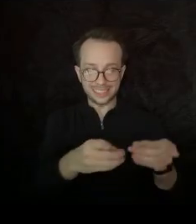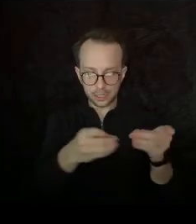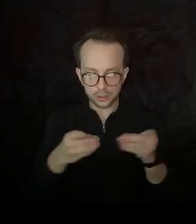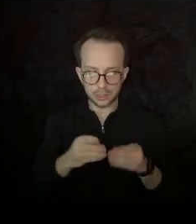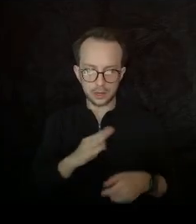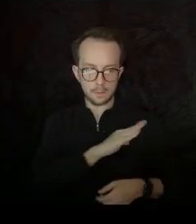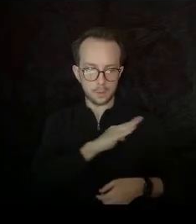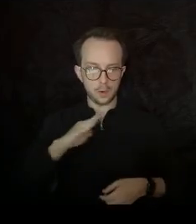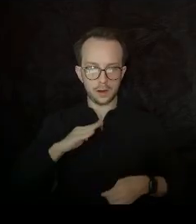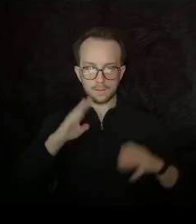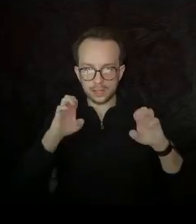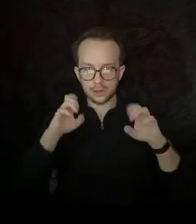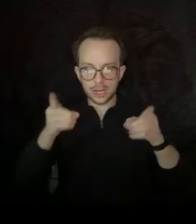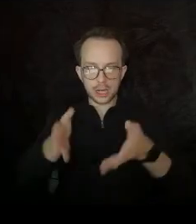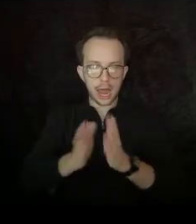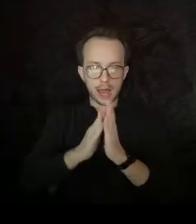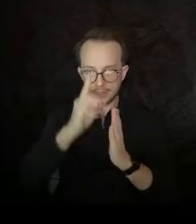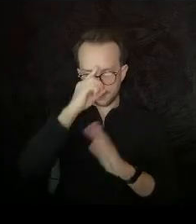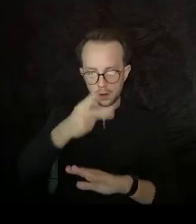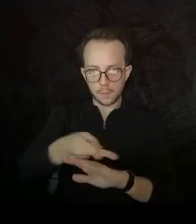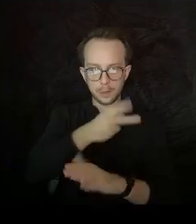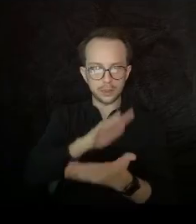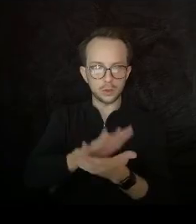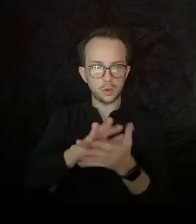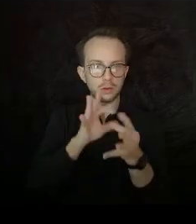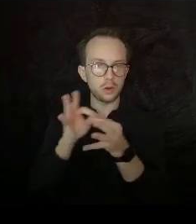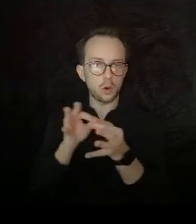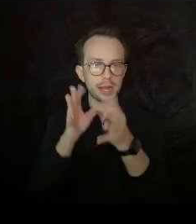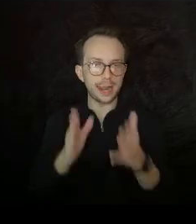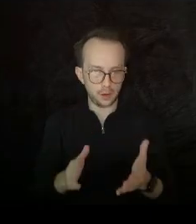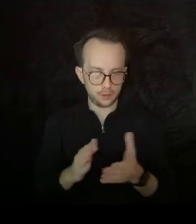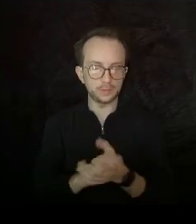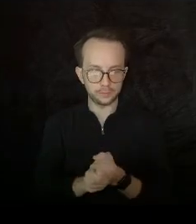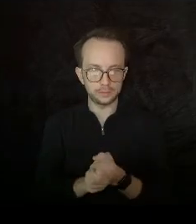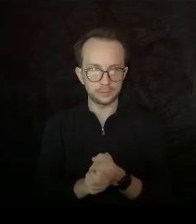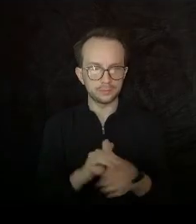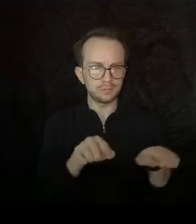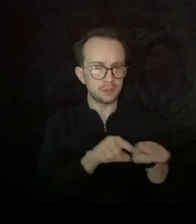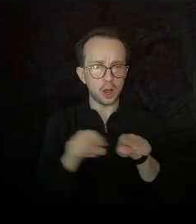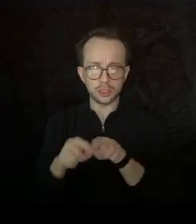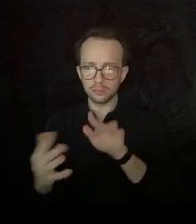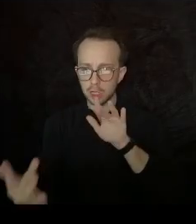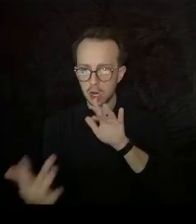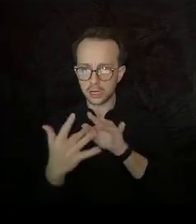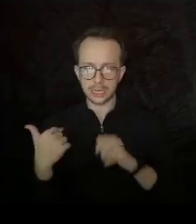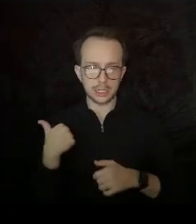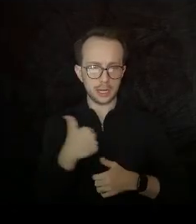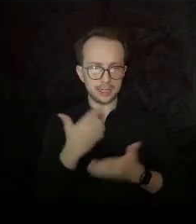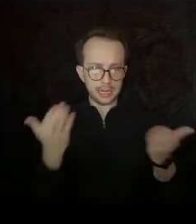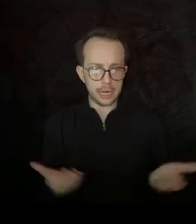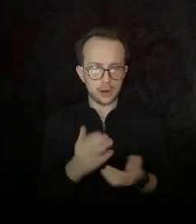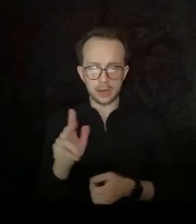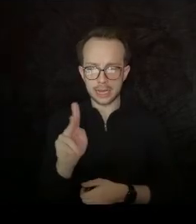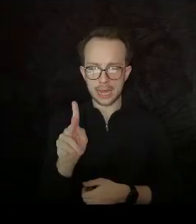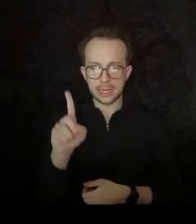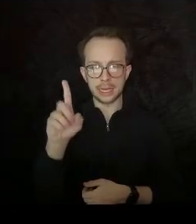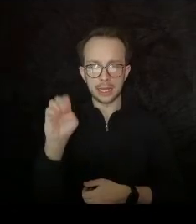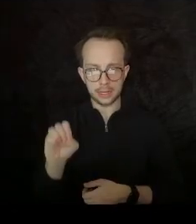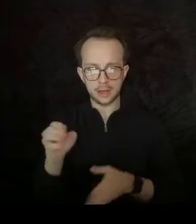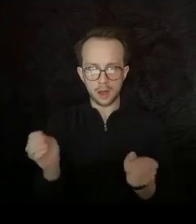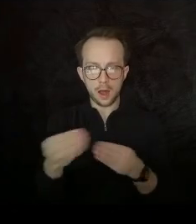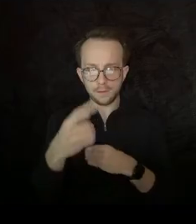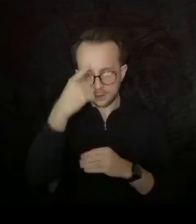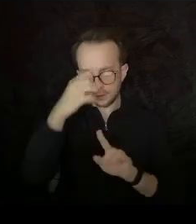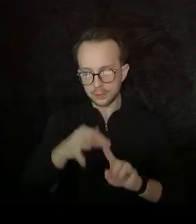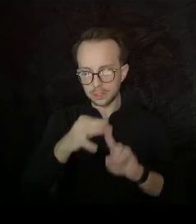for the preschool coordinator. You can also reach out to us here at the KDE Office of Special Education and